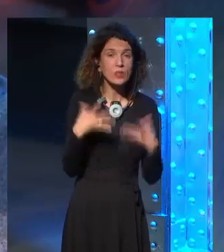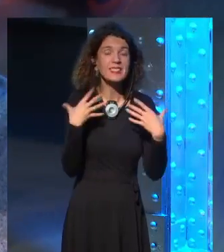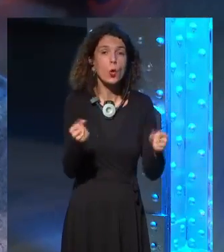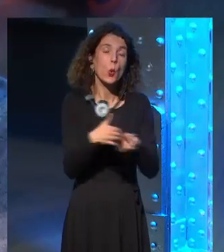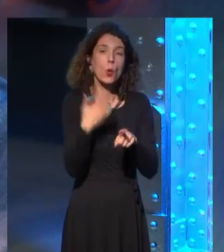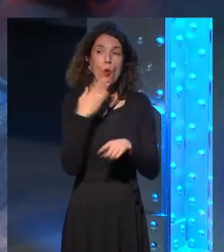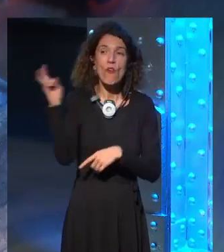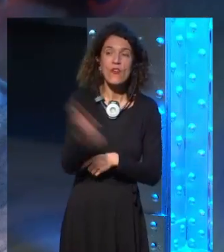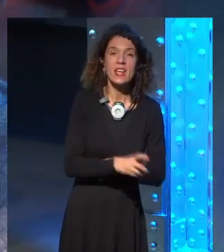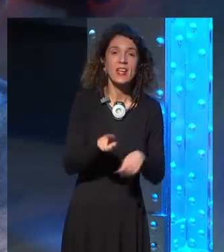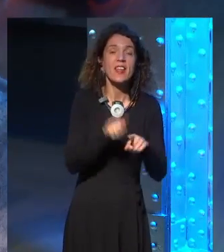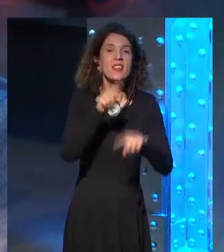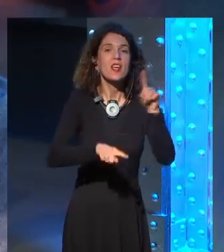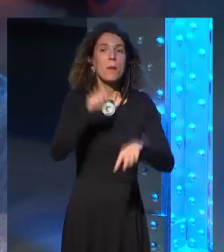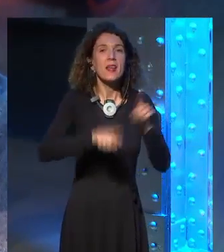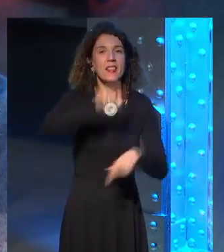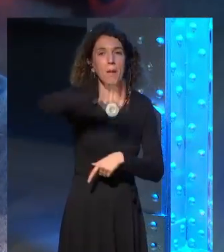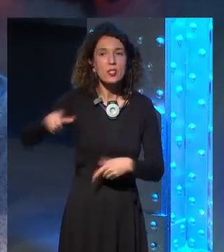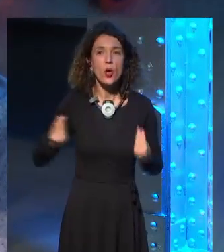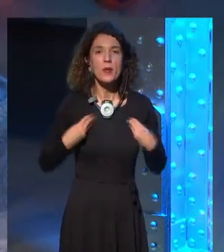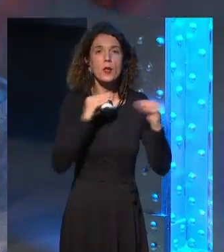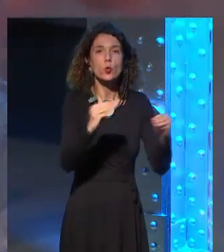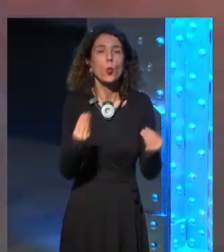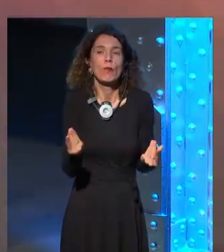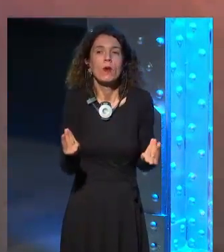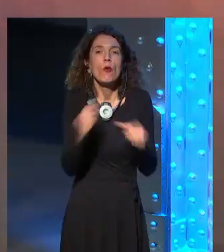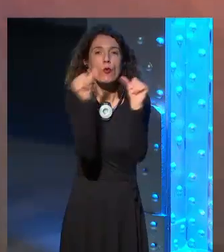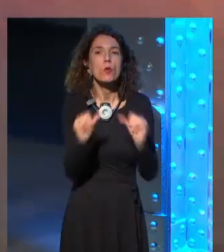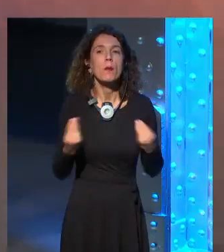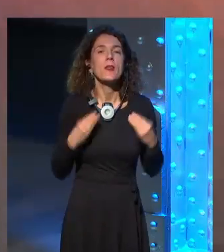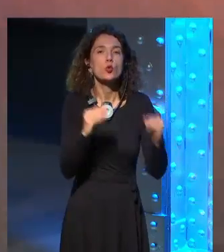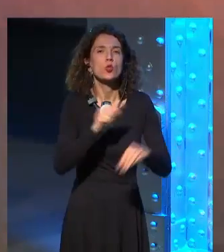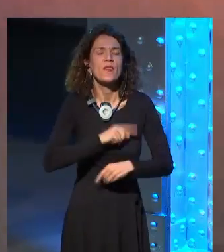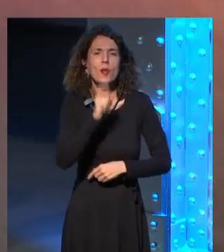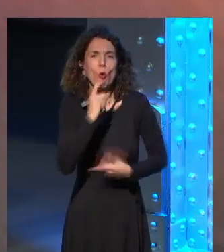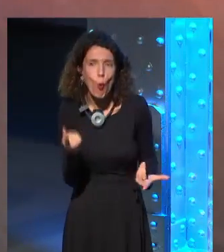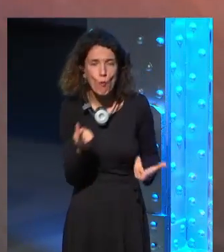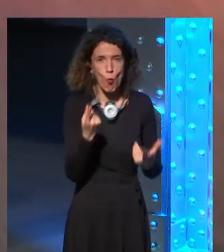In the kindergarten, in the schools, in the streets, at work, in the gym.